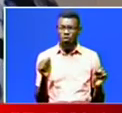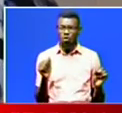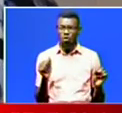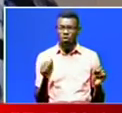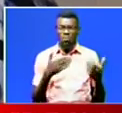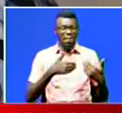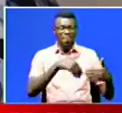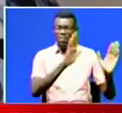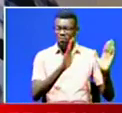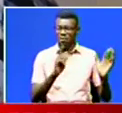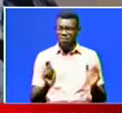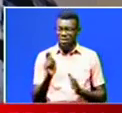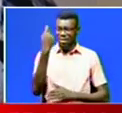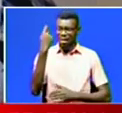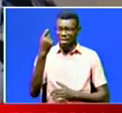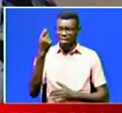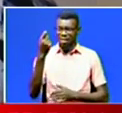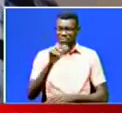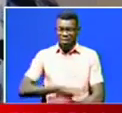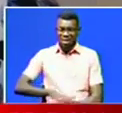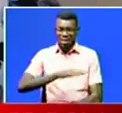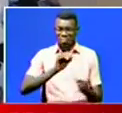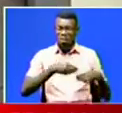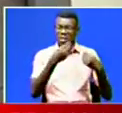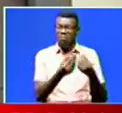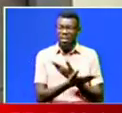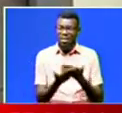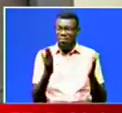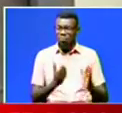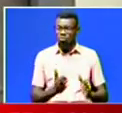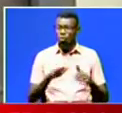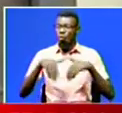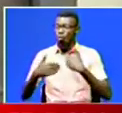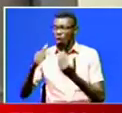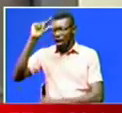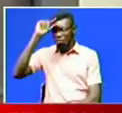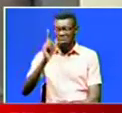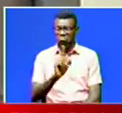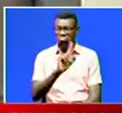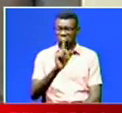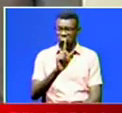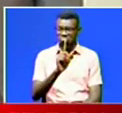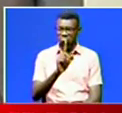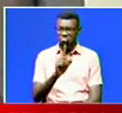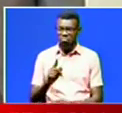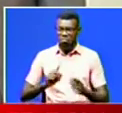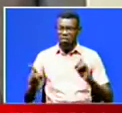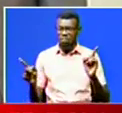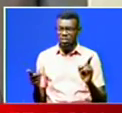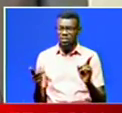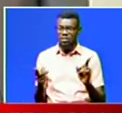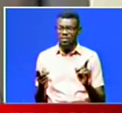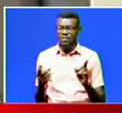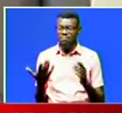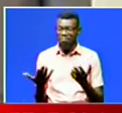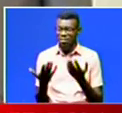Kenyan territory to anyone or any government. But like the classic tit for tat, despite a partial